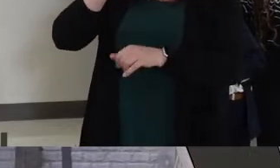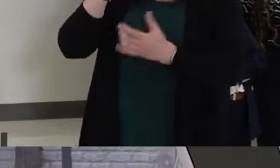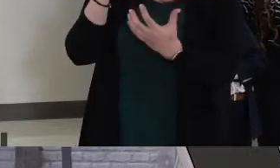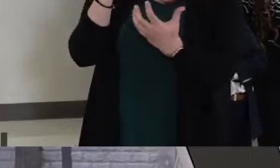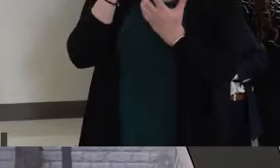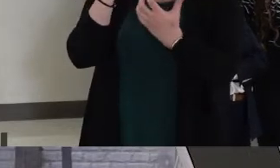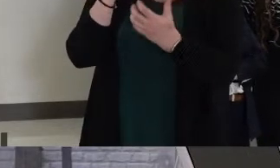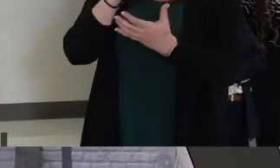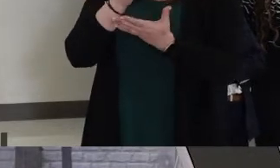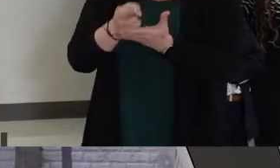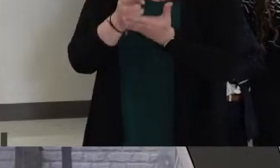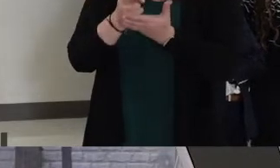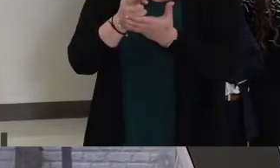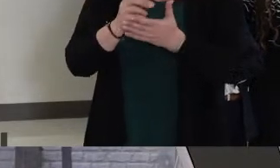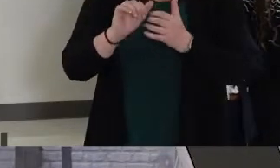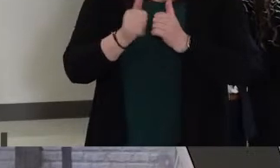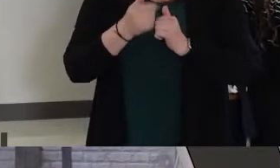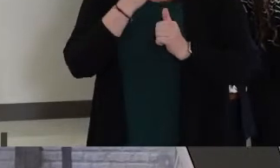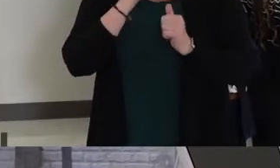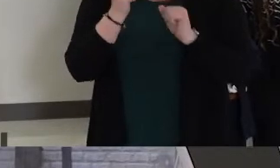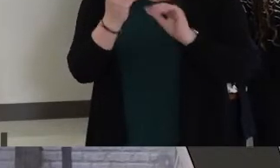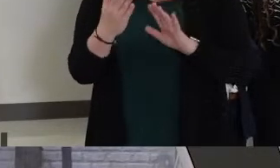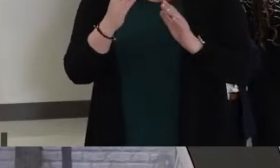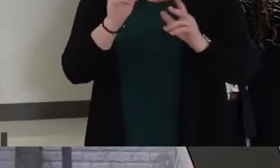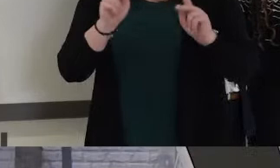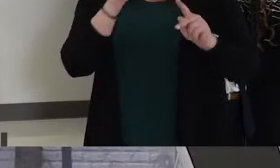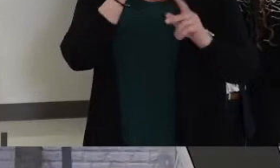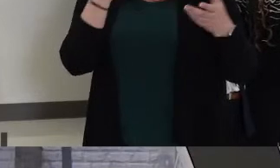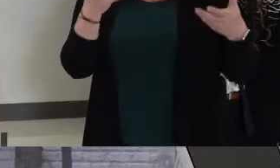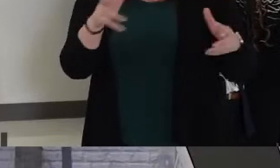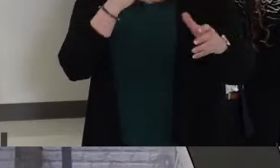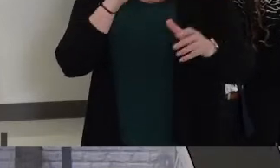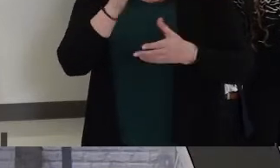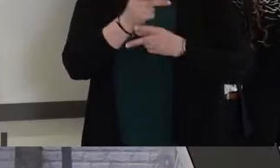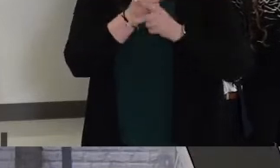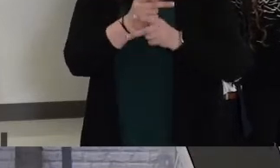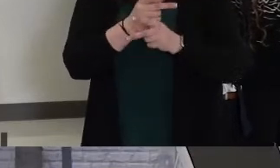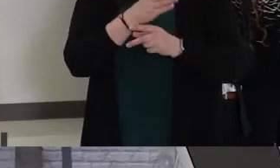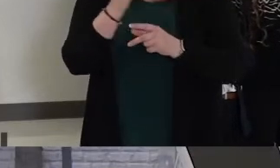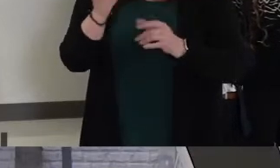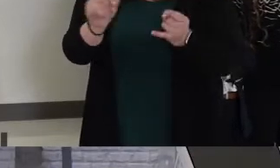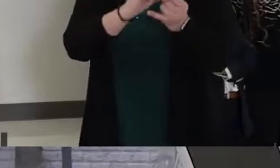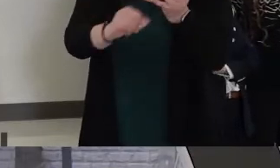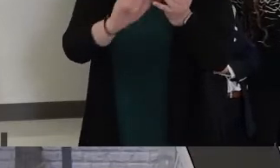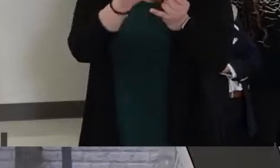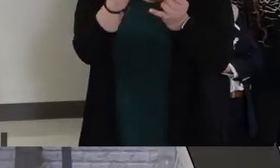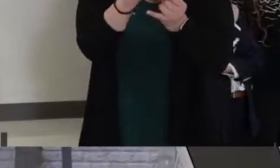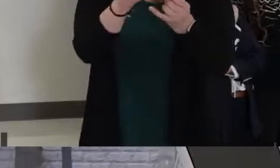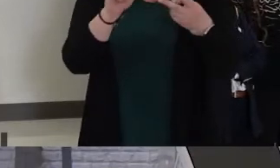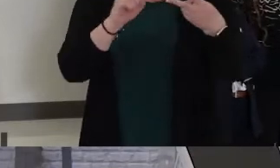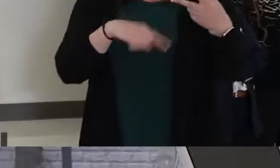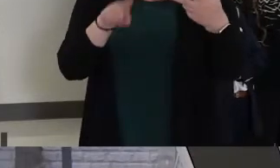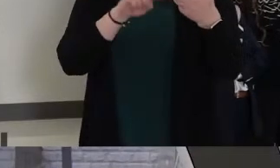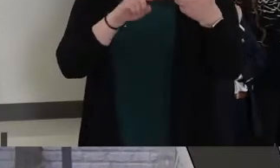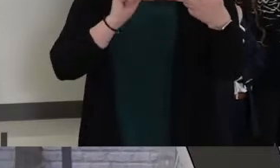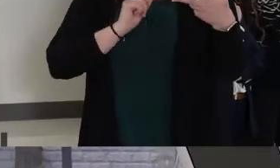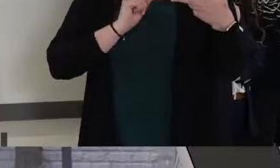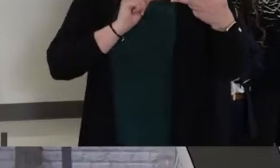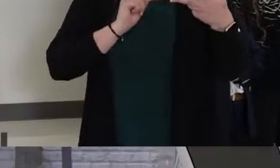So how can you address people who do not want the care? And then the final question, sorry, how mental